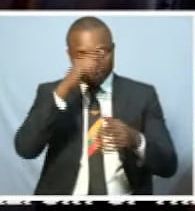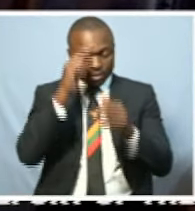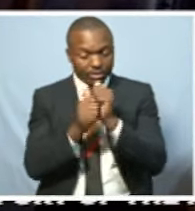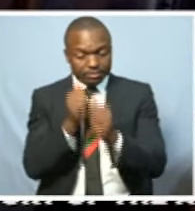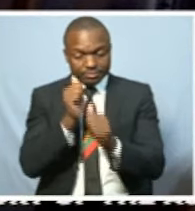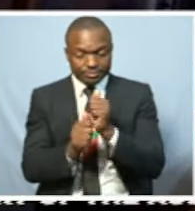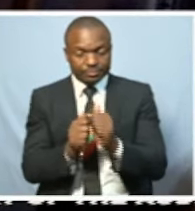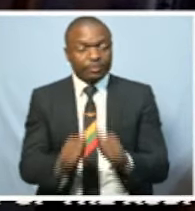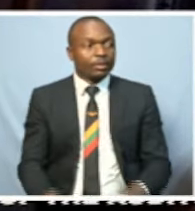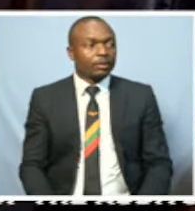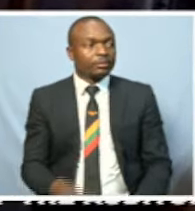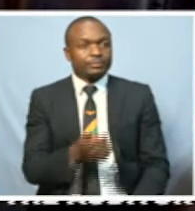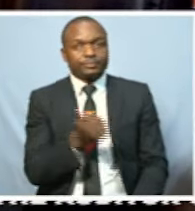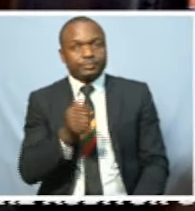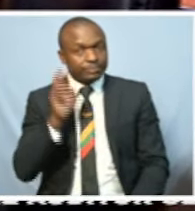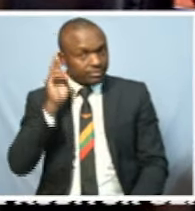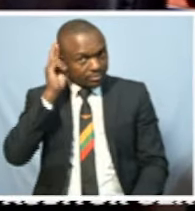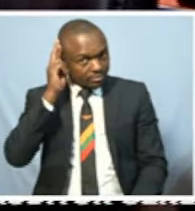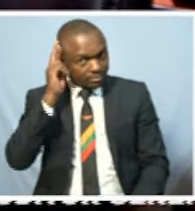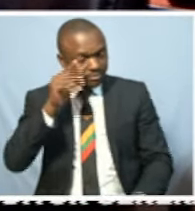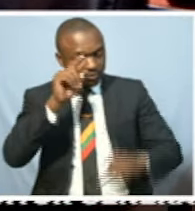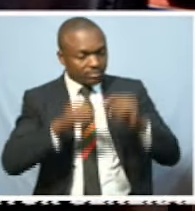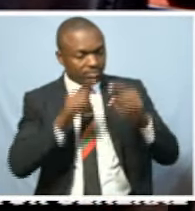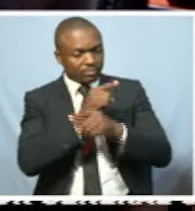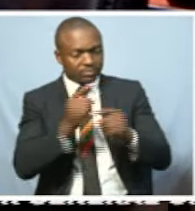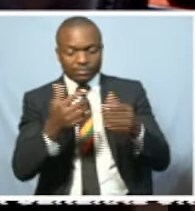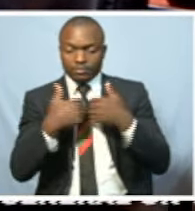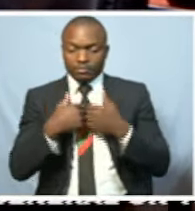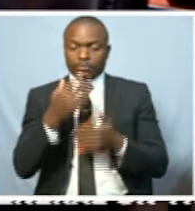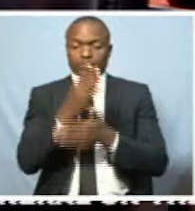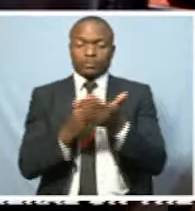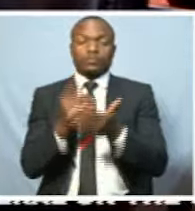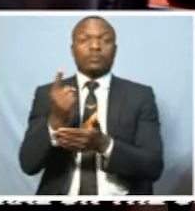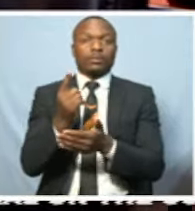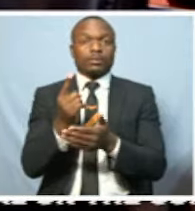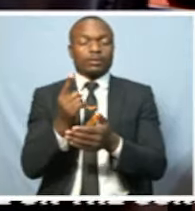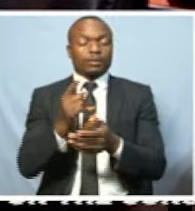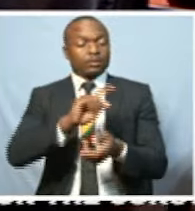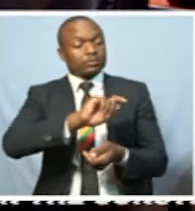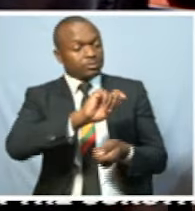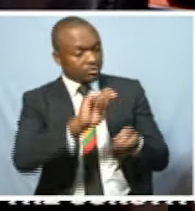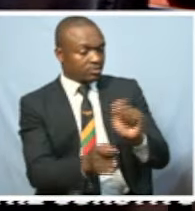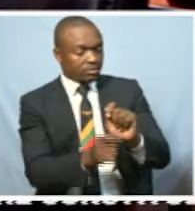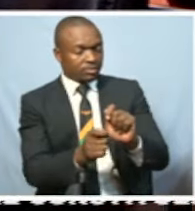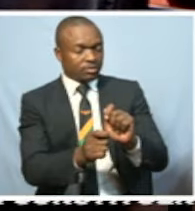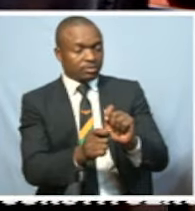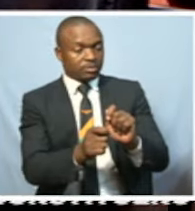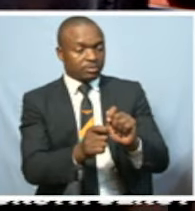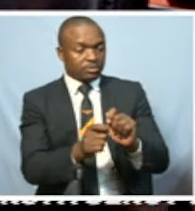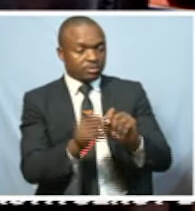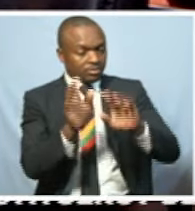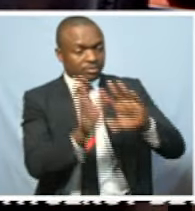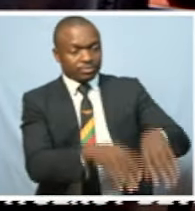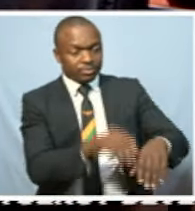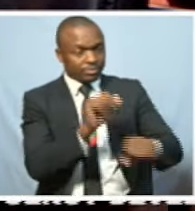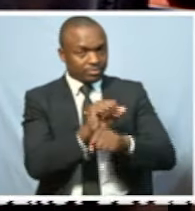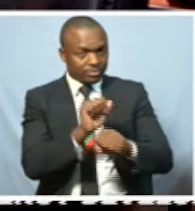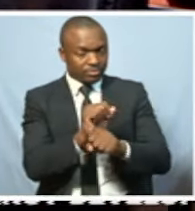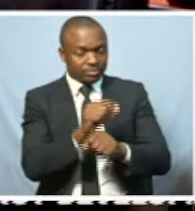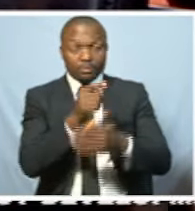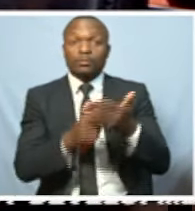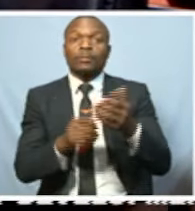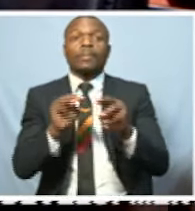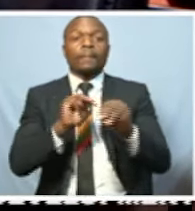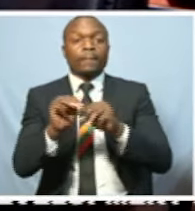of whatever reasons? Because you cannot just have somebody just turn down a job like that. What, as management,